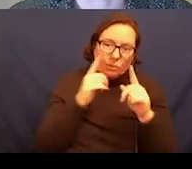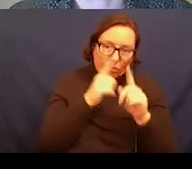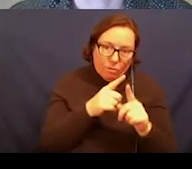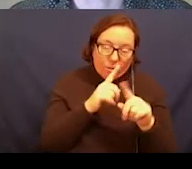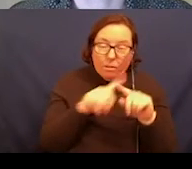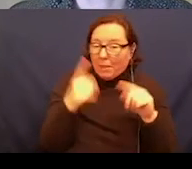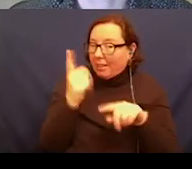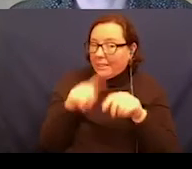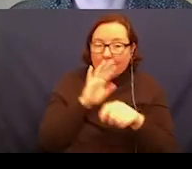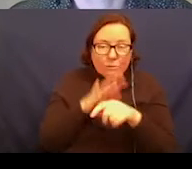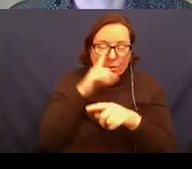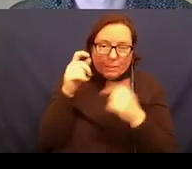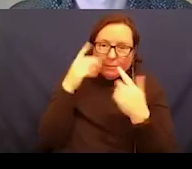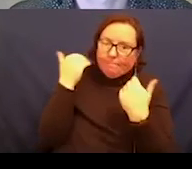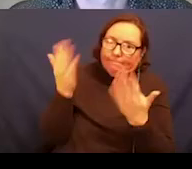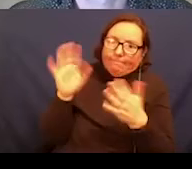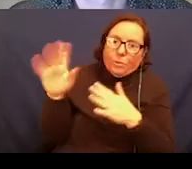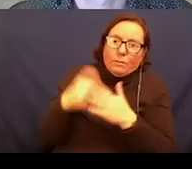However, we cannot guarantee savings.